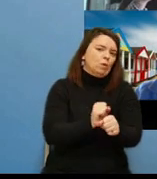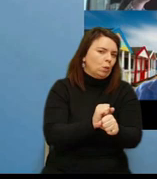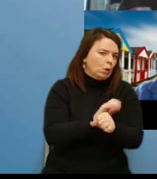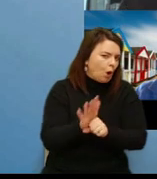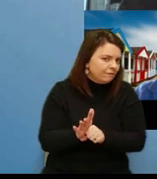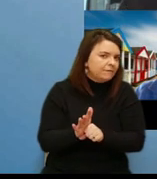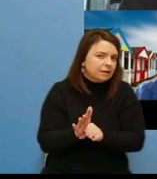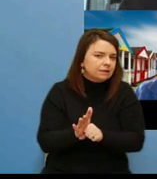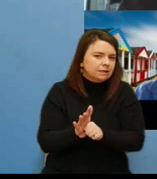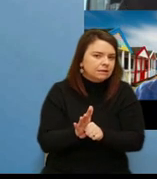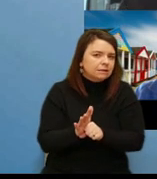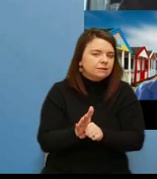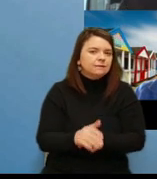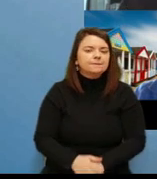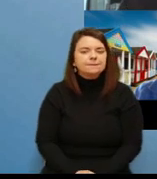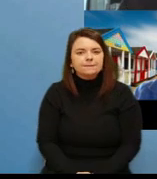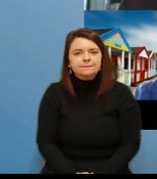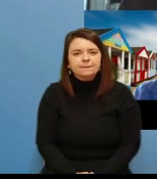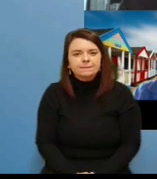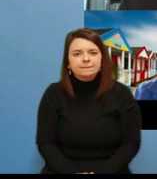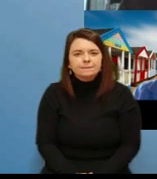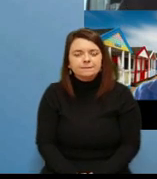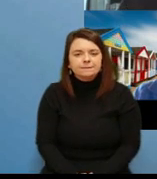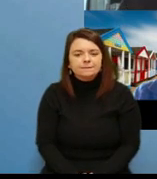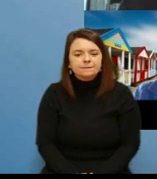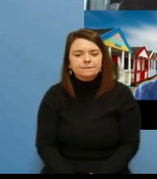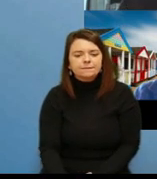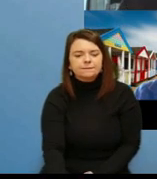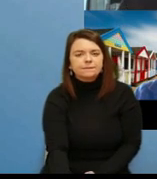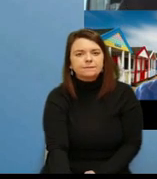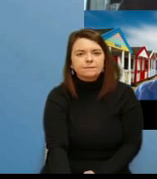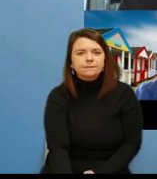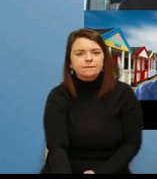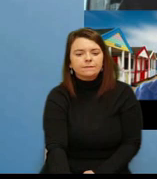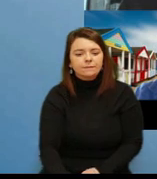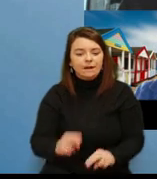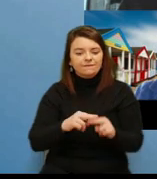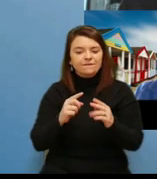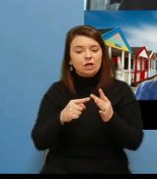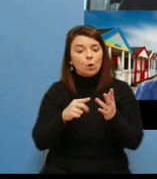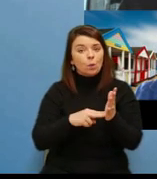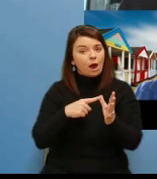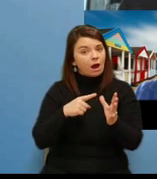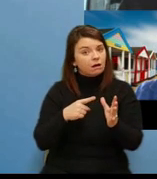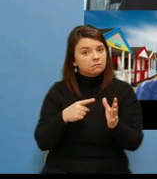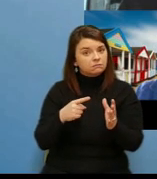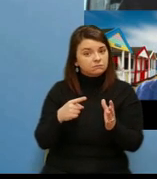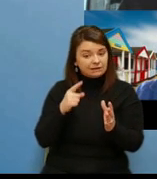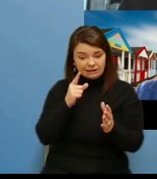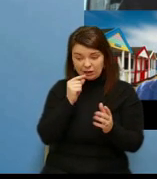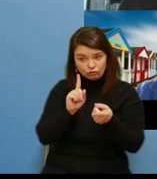workload, if you like, as they would have pre-COVID if we continue to see that diversion and disruption. Thanks very much. Thanks,